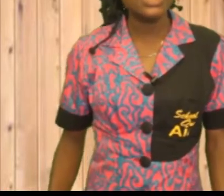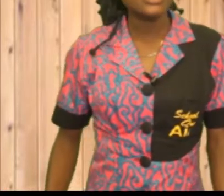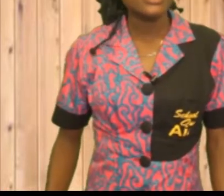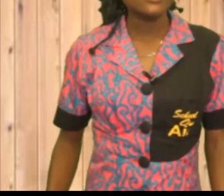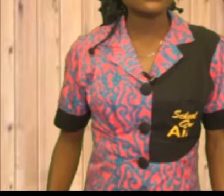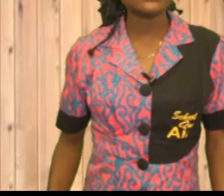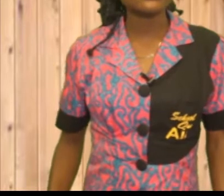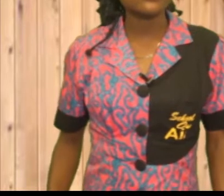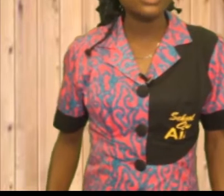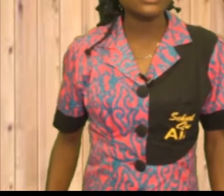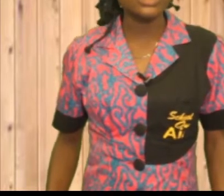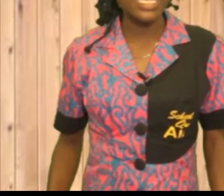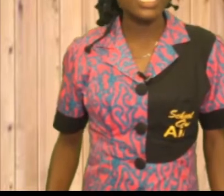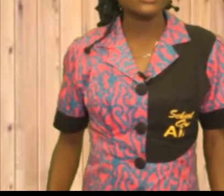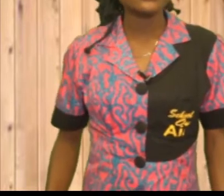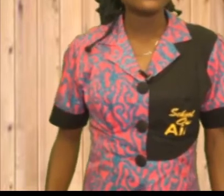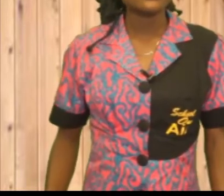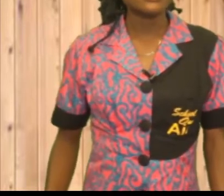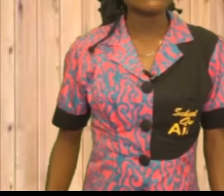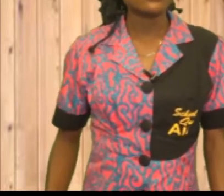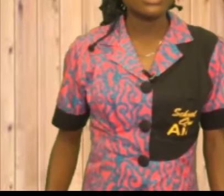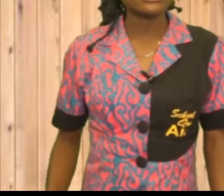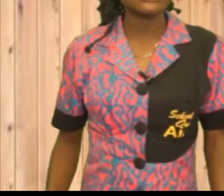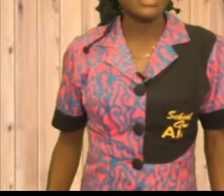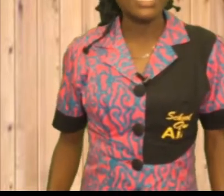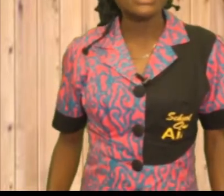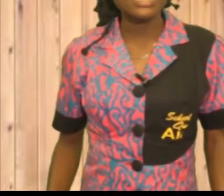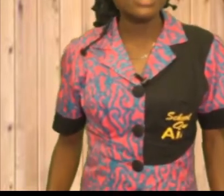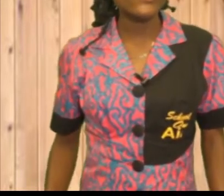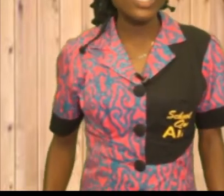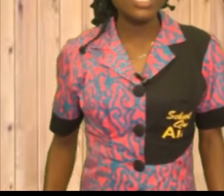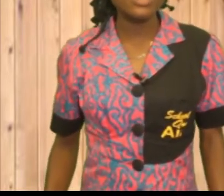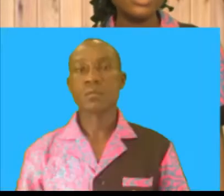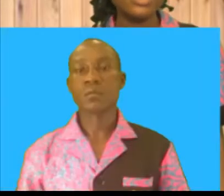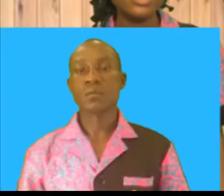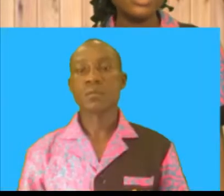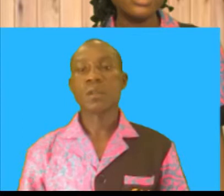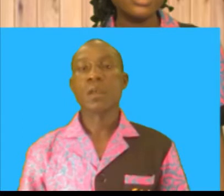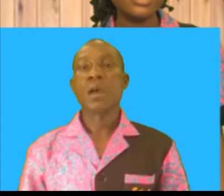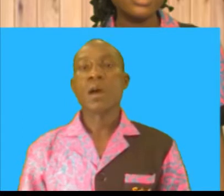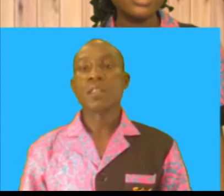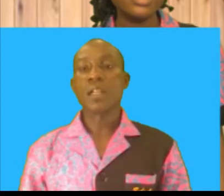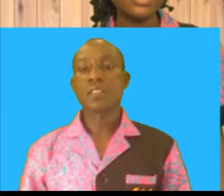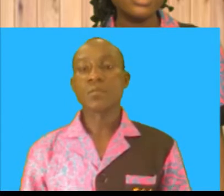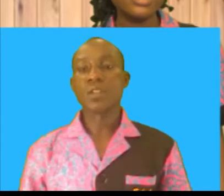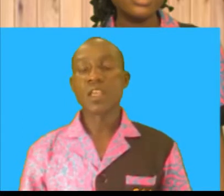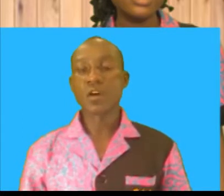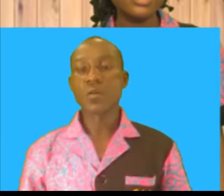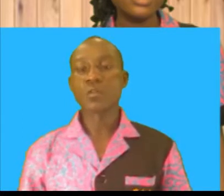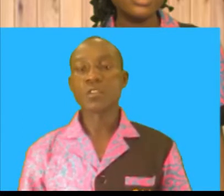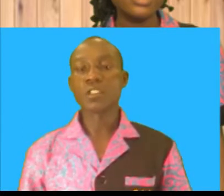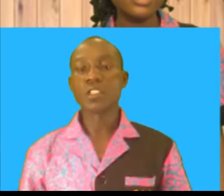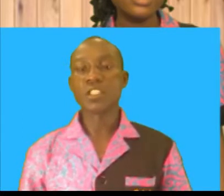figures. Counting 1 to 10 in words and in figures. Darasinmu na